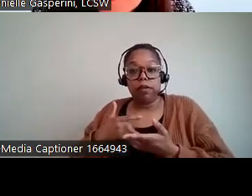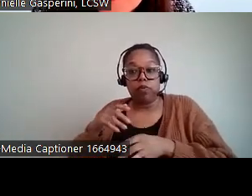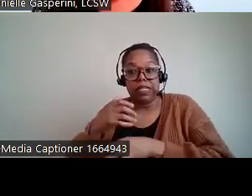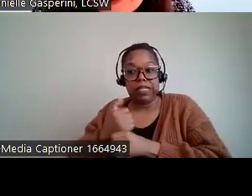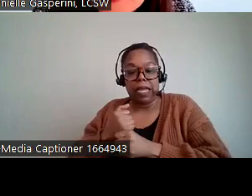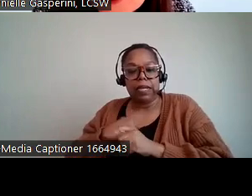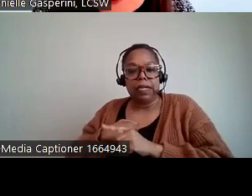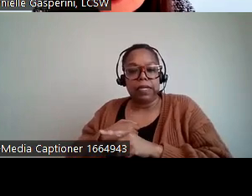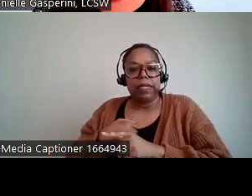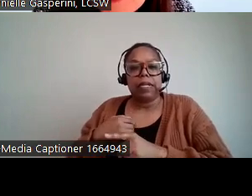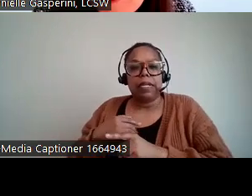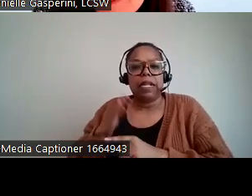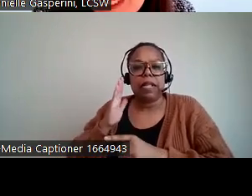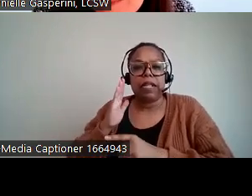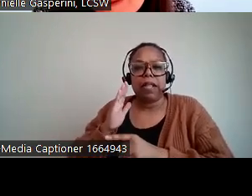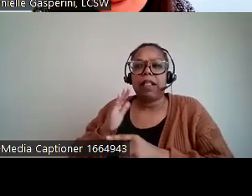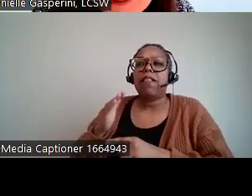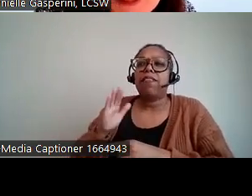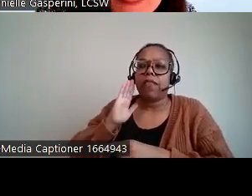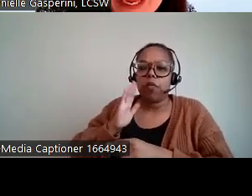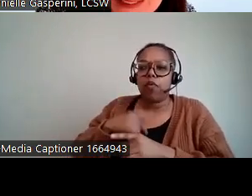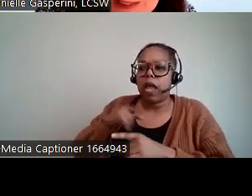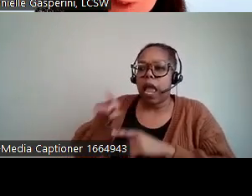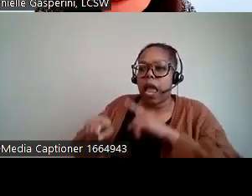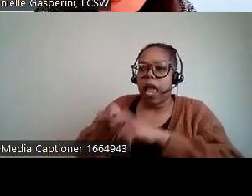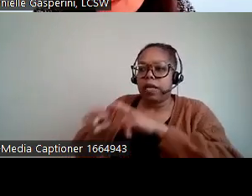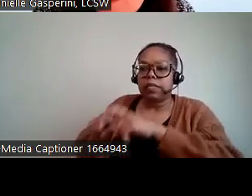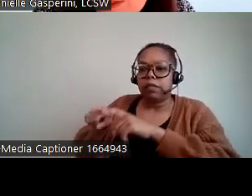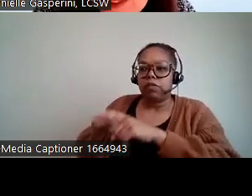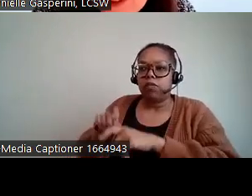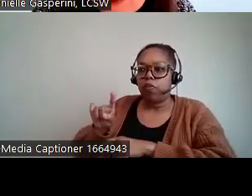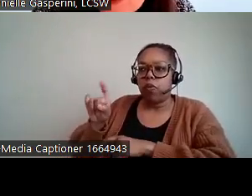is they're going to ask to spell their name, and they're going to spell it back to them, right?